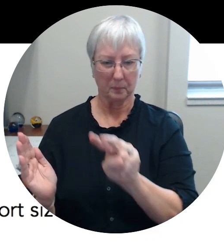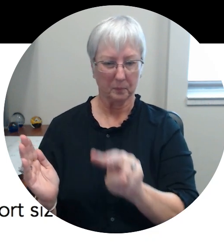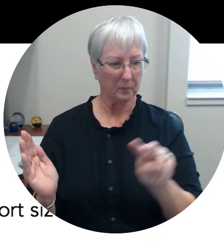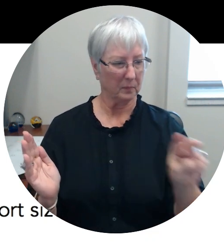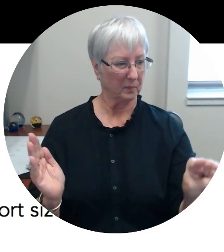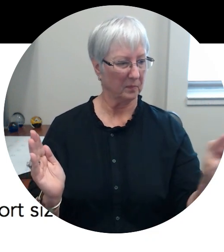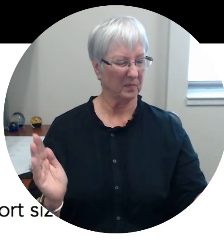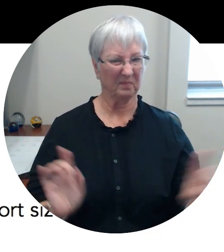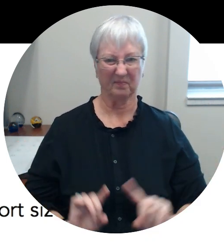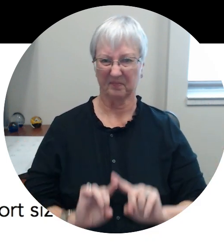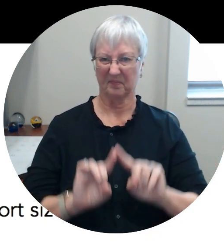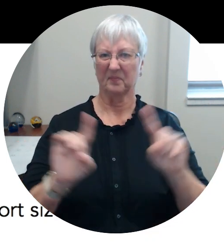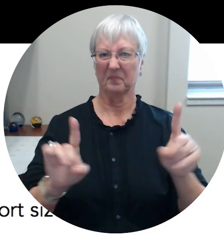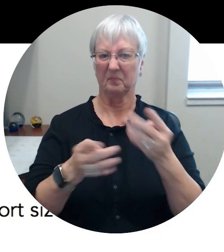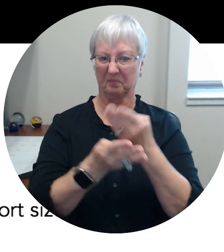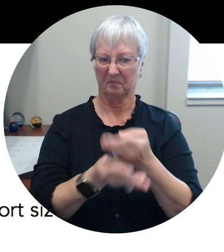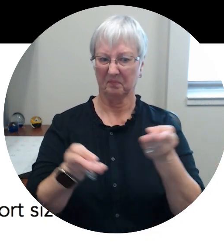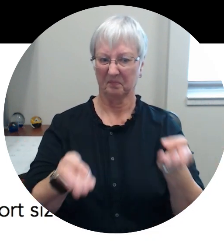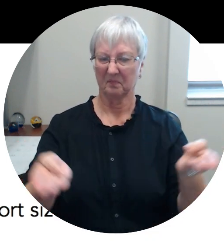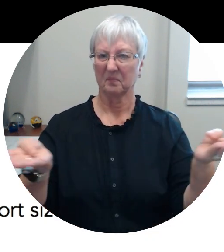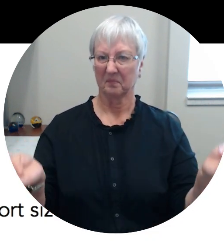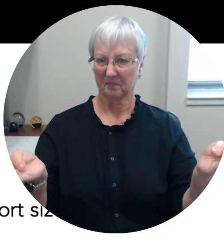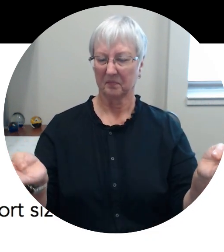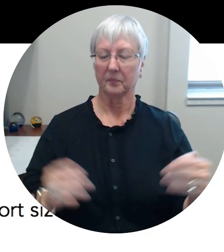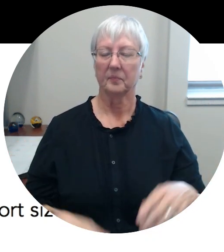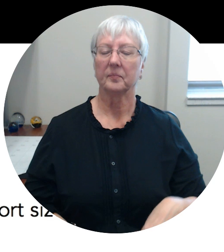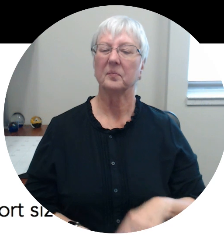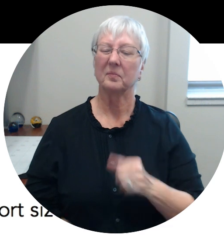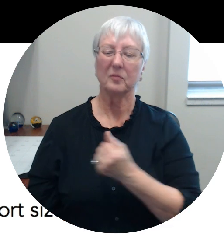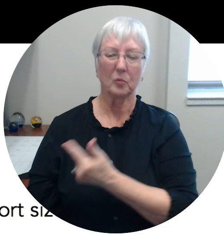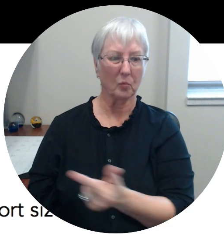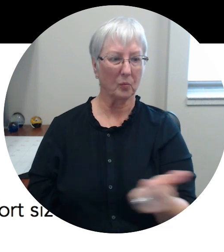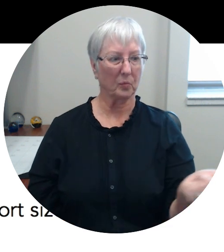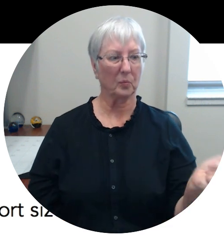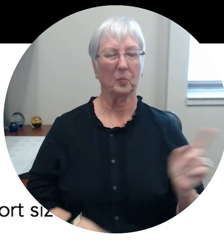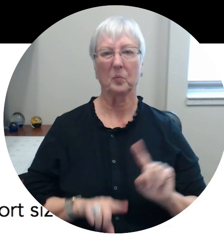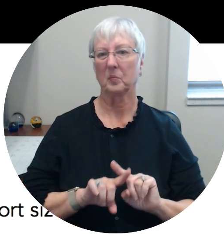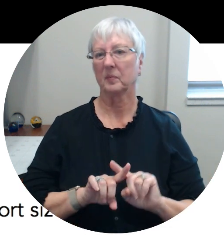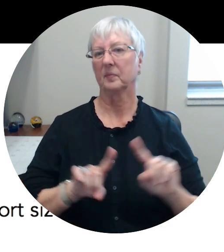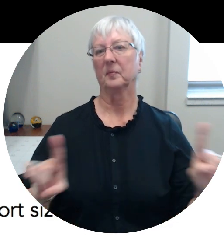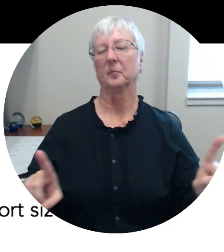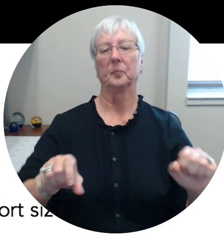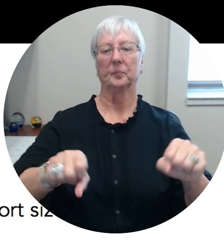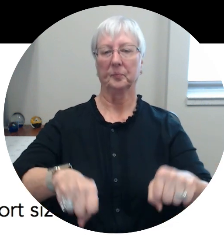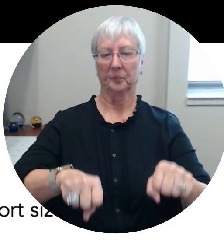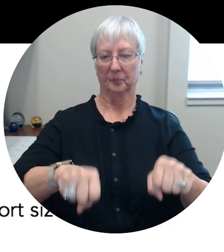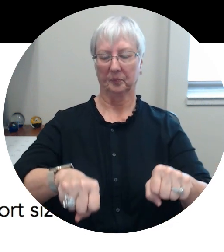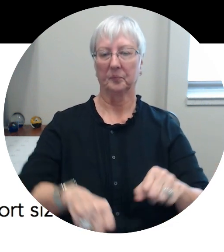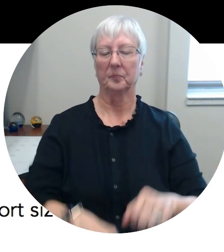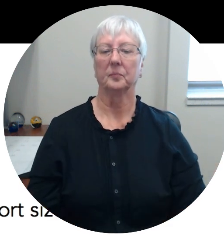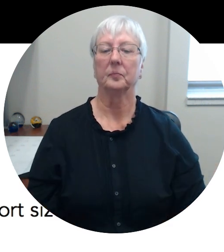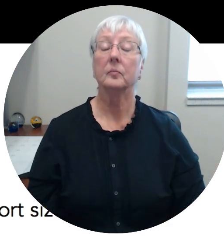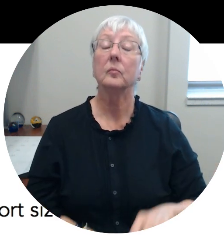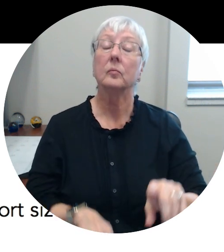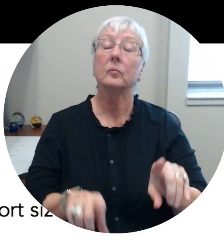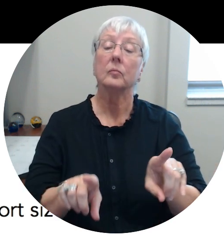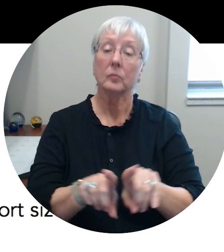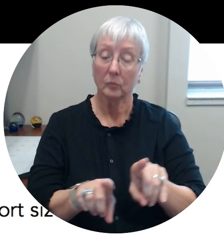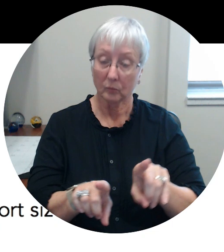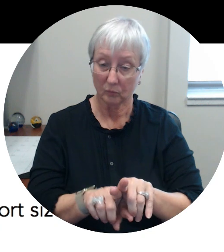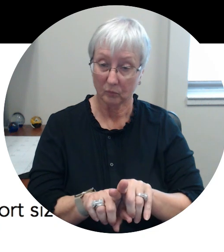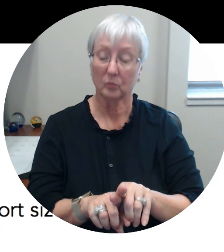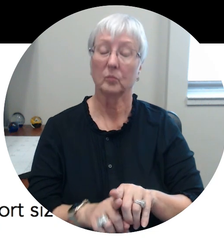exist yet. Different devices have different capabilities, which also affects our typography. Last but not least, our typography choices are